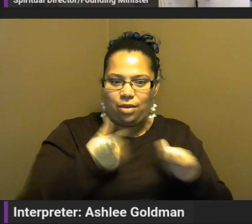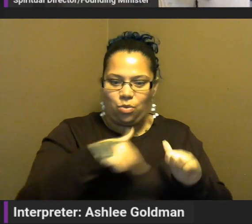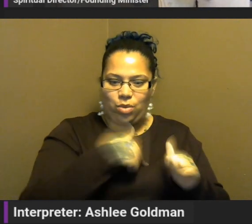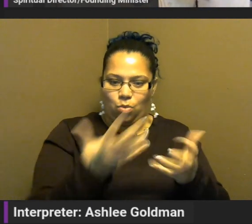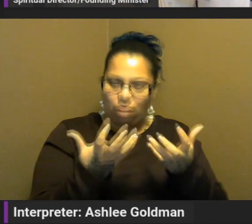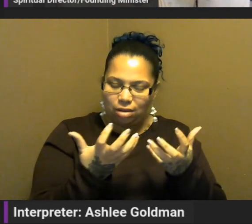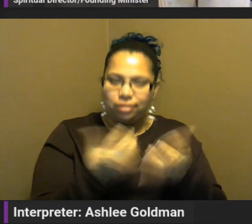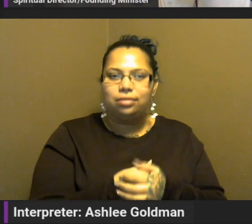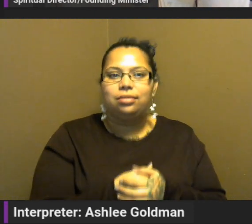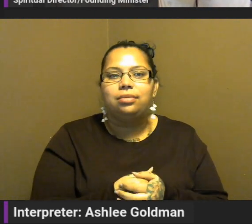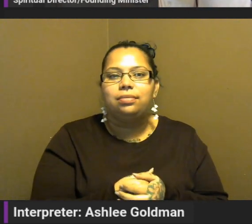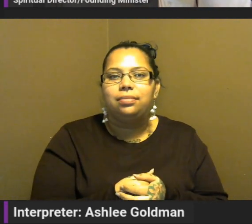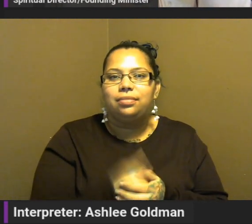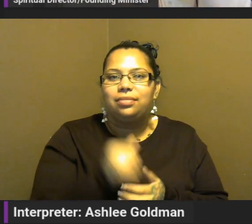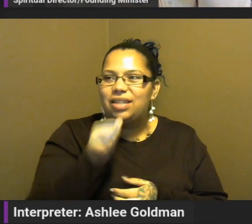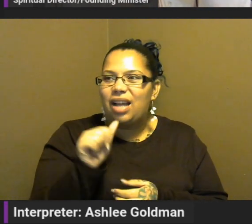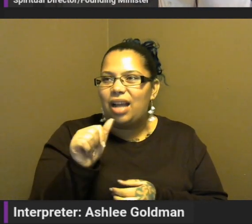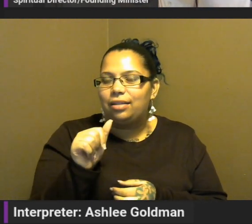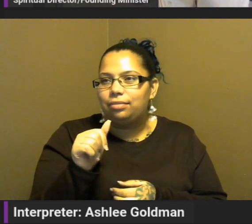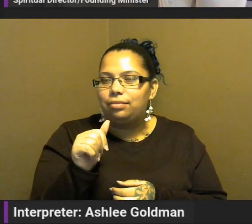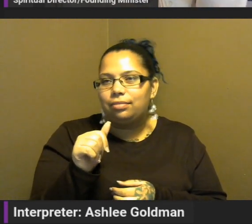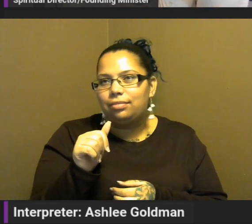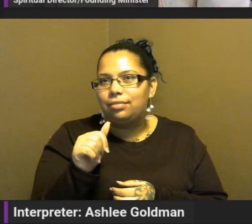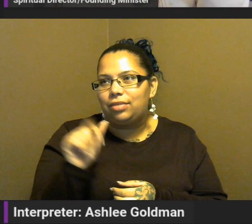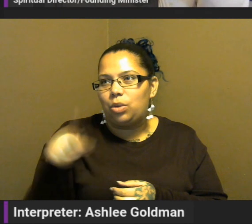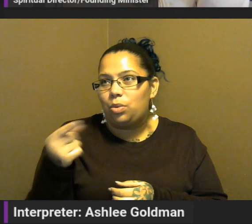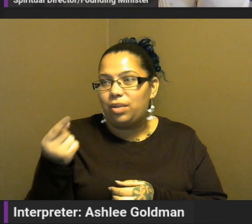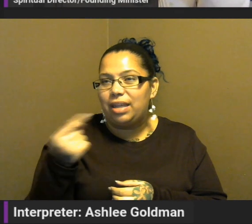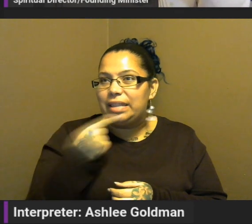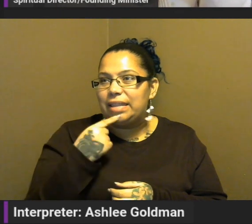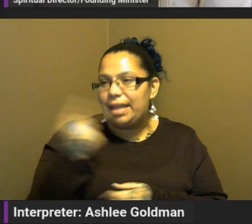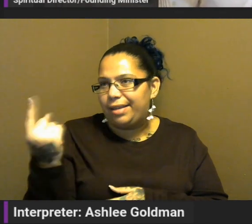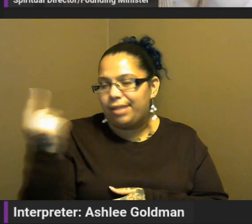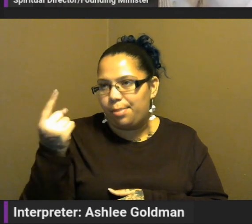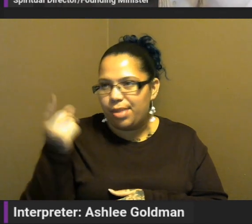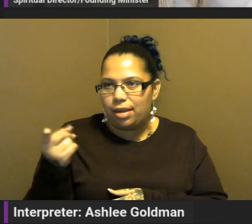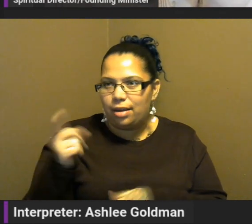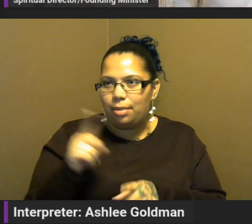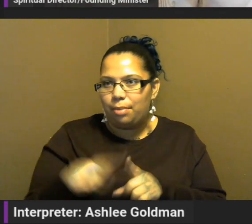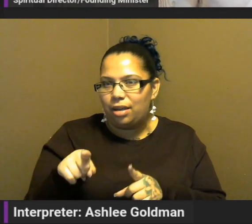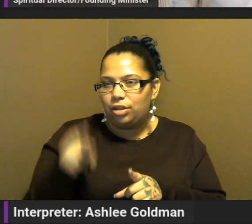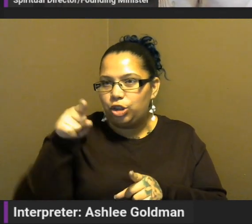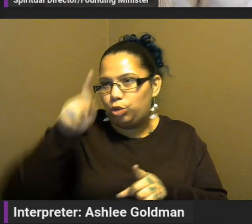this, and then I'm expecting you to understand that this means this,